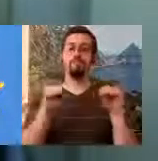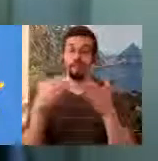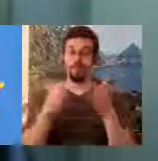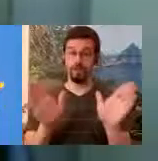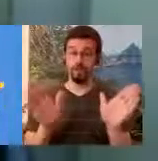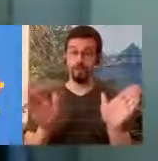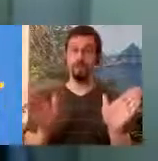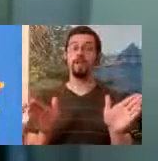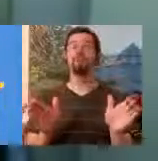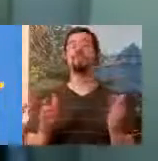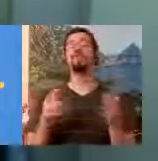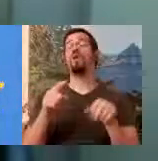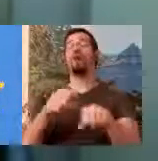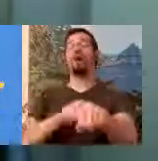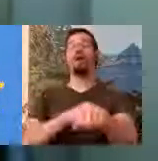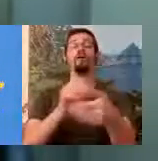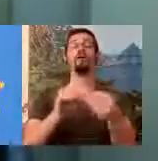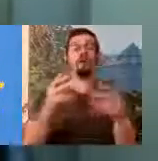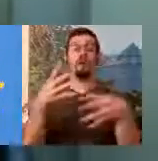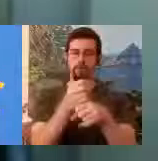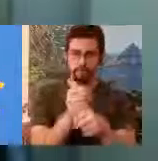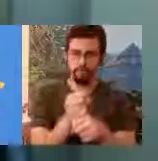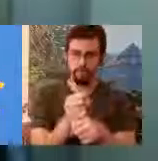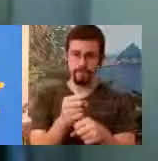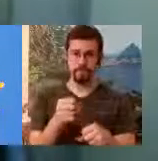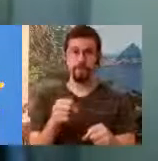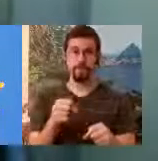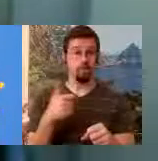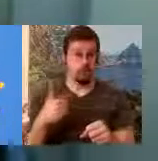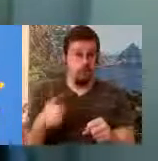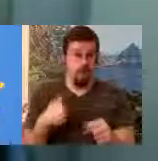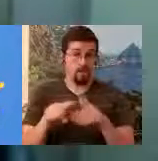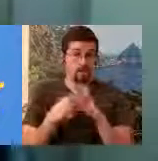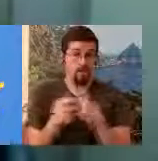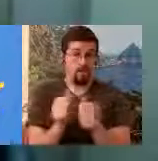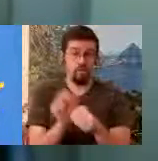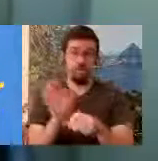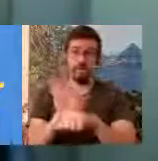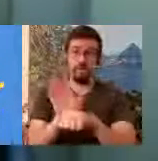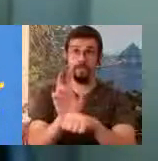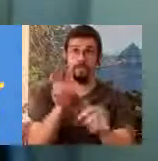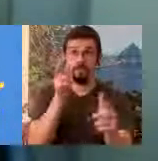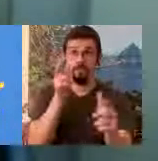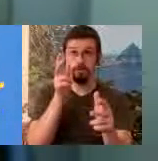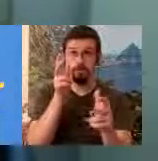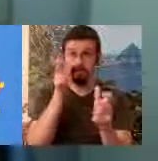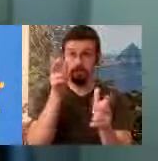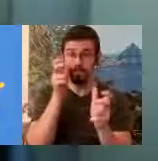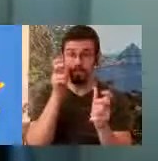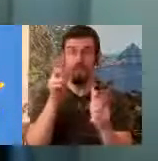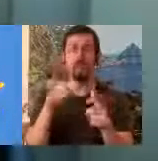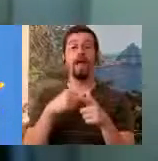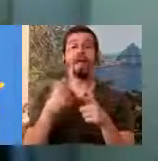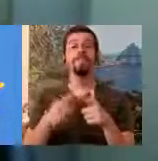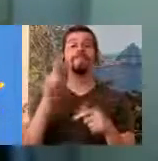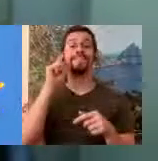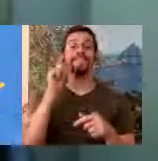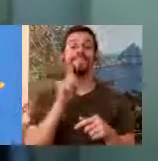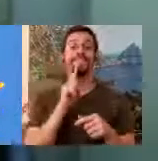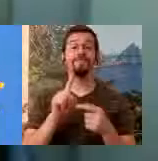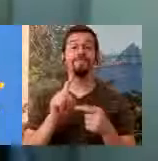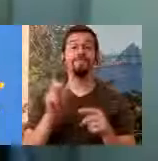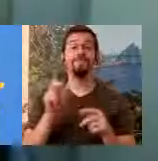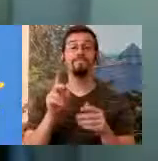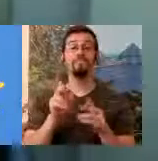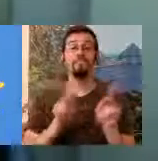long story short, I started out receptive. Well, over time, as our deaf friends here started really writing, it became